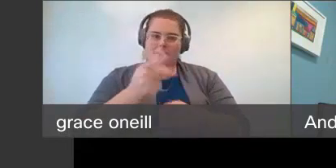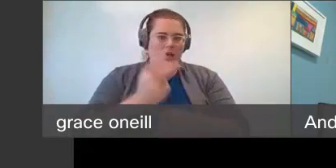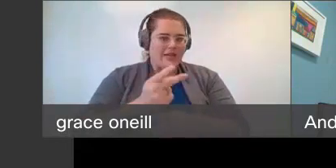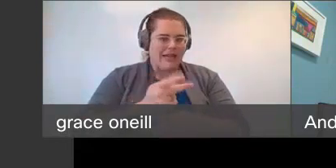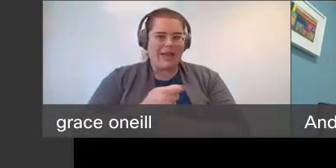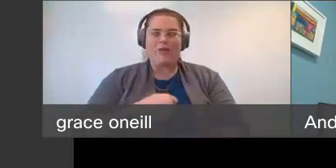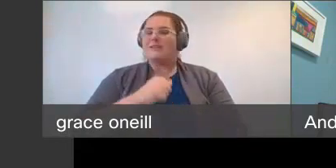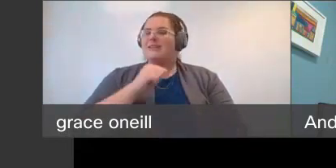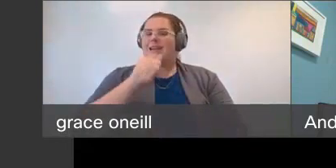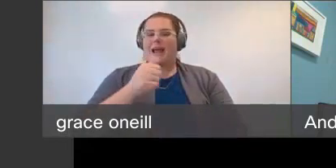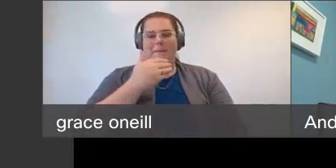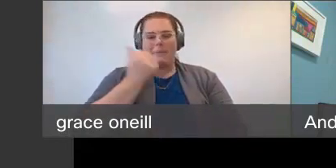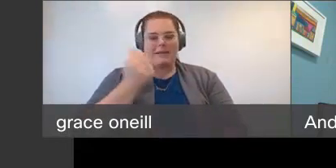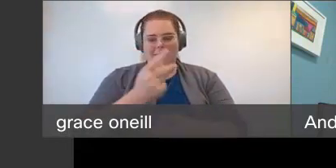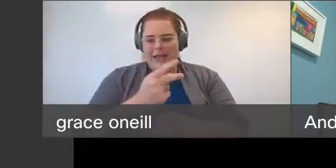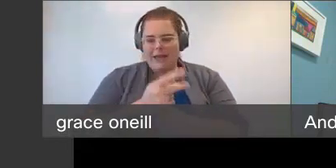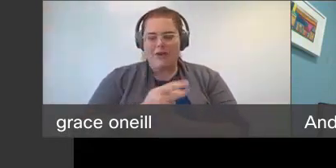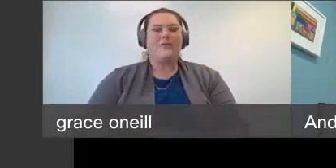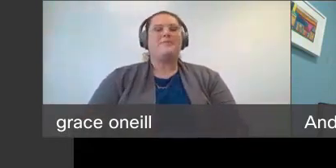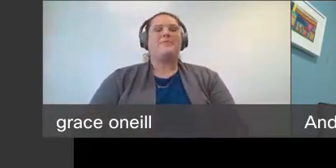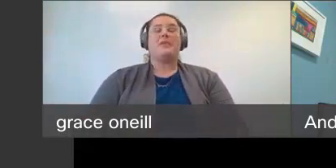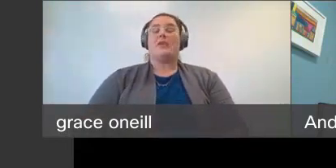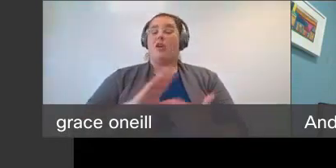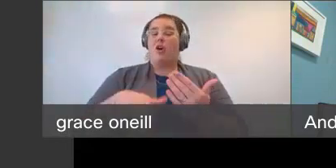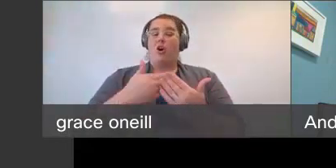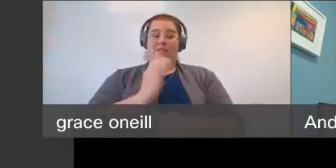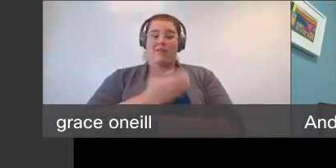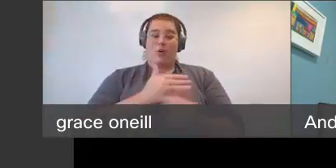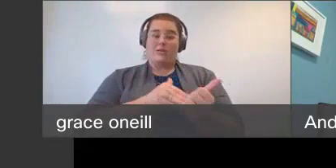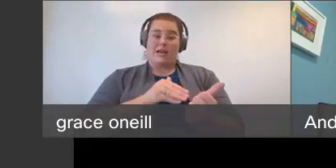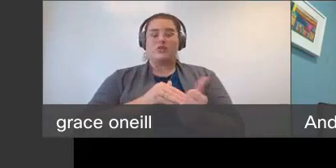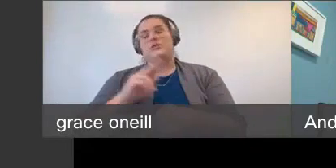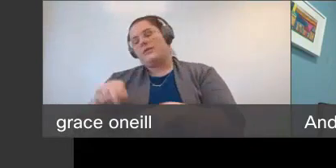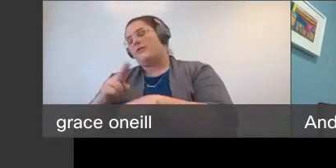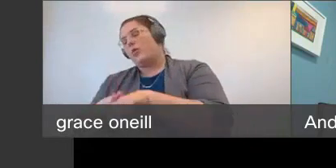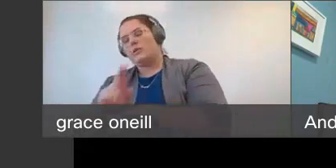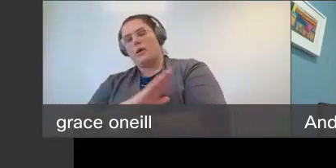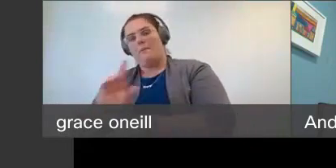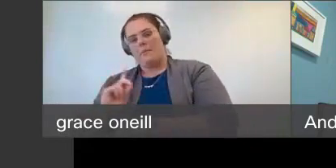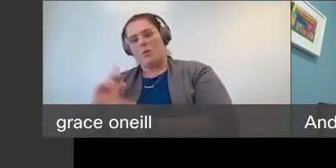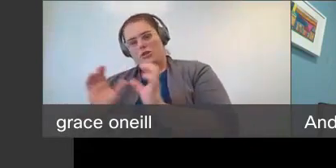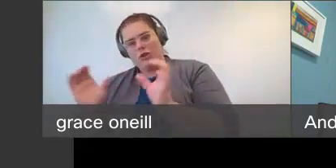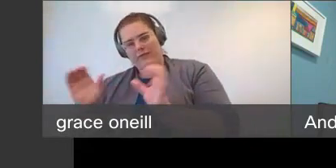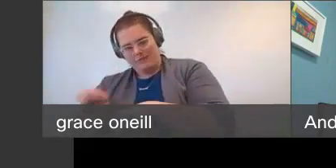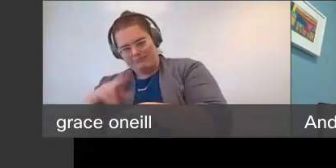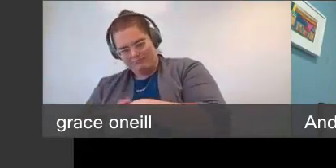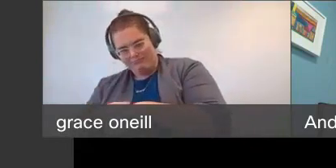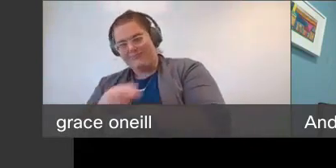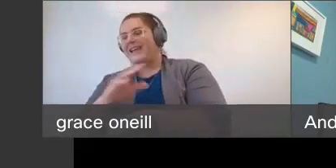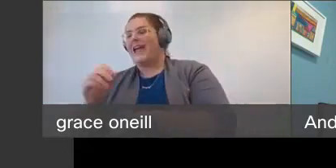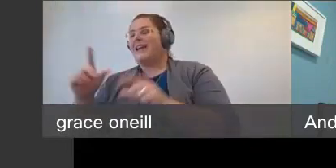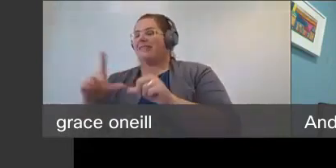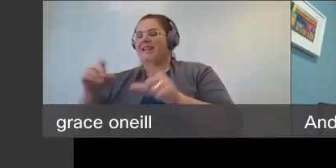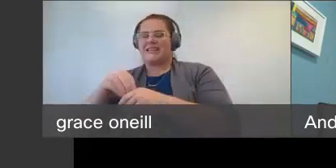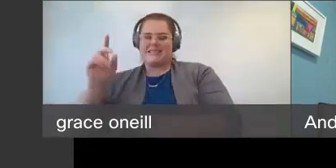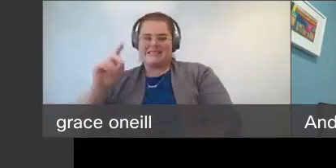to mention is that all of our physicians at Station MD, aside from being board certified physicians and licensed obviously in